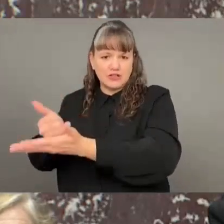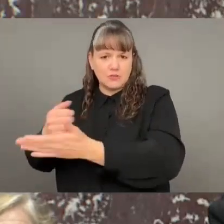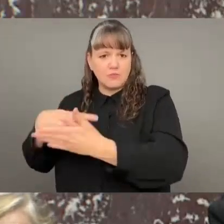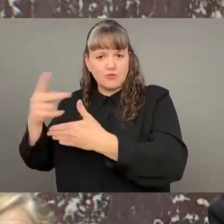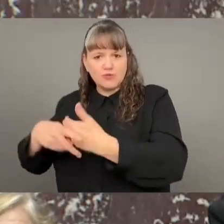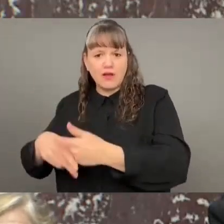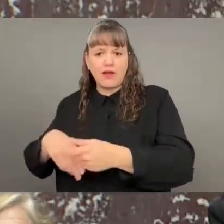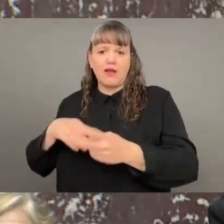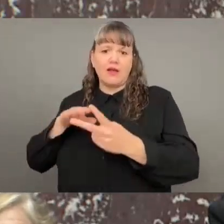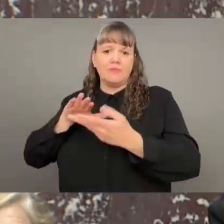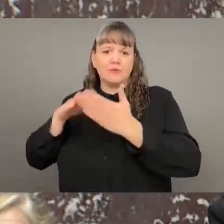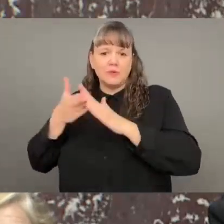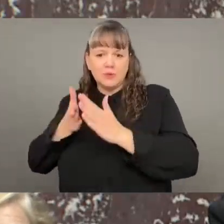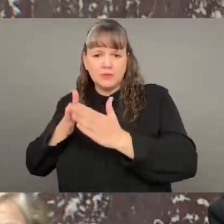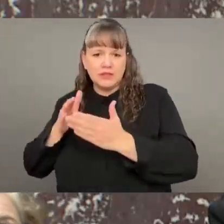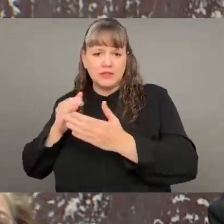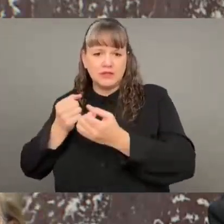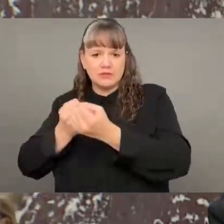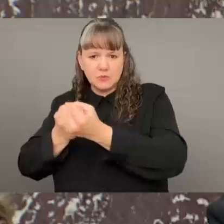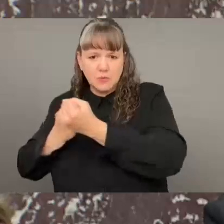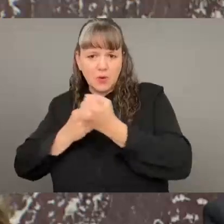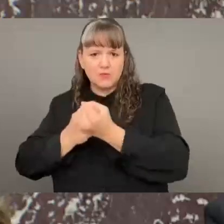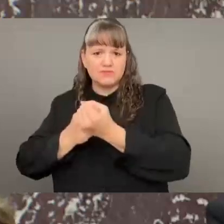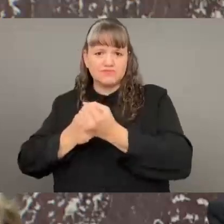to keep British Columbians safe.